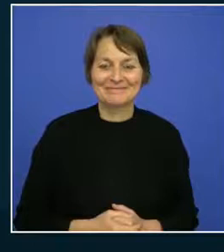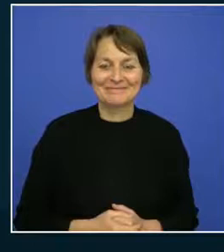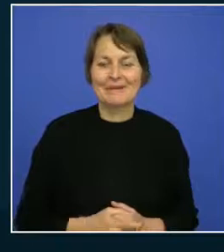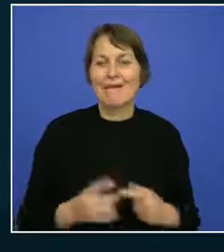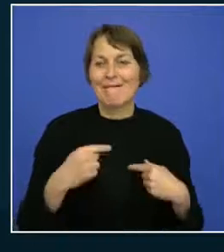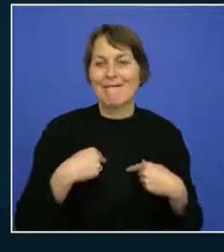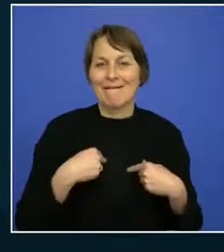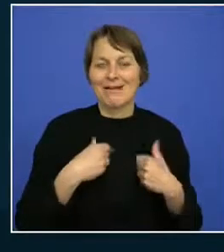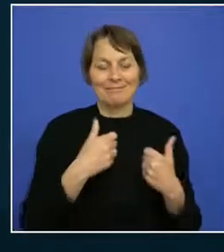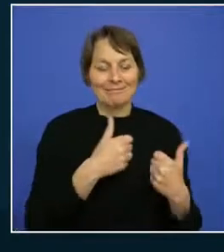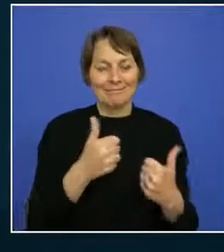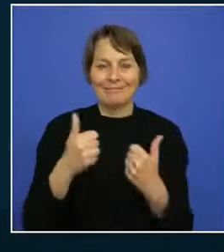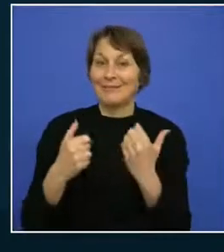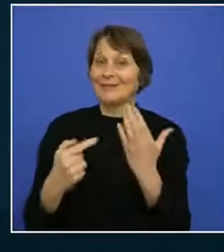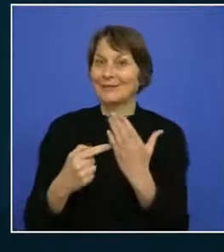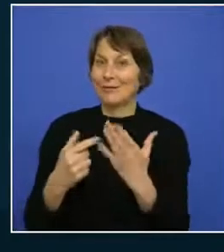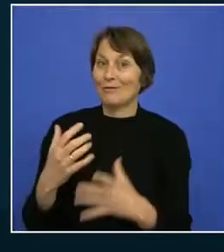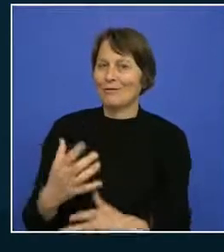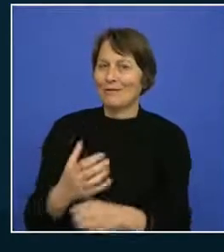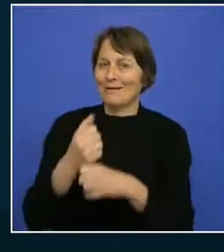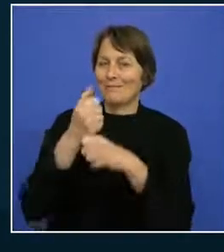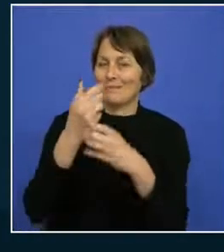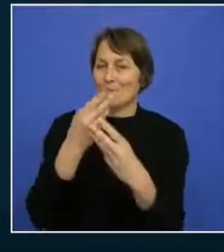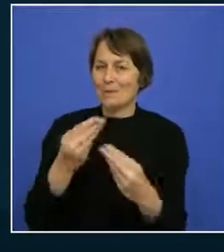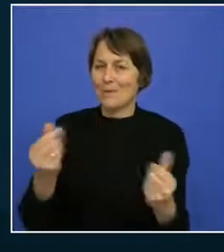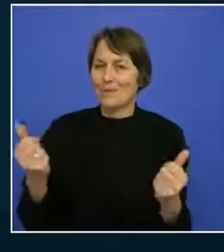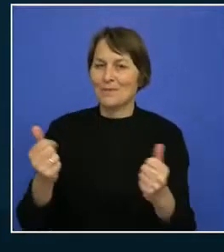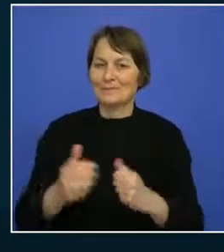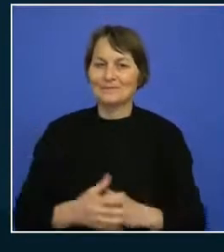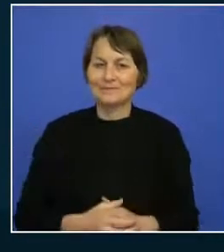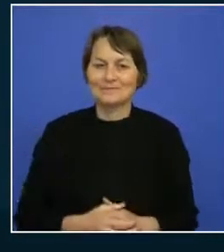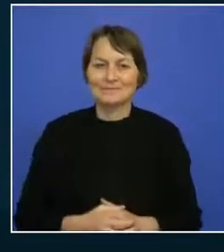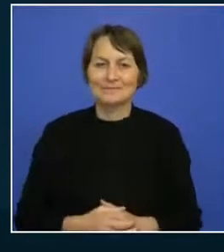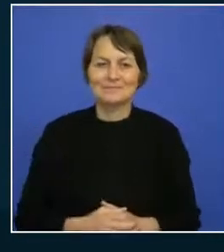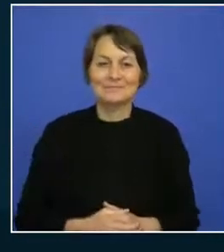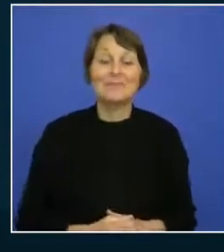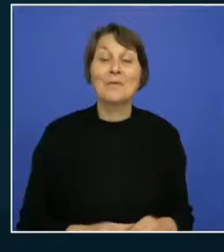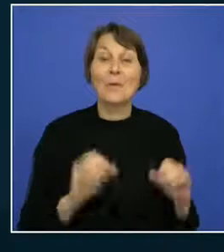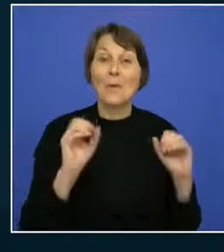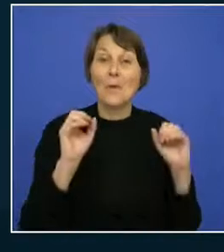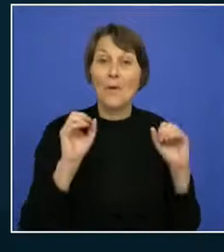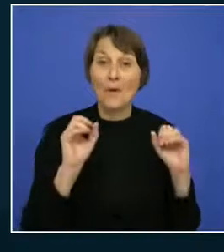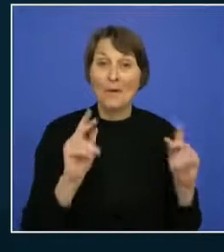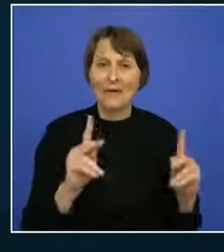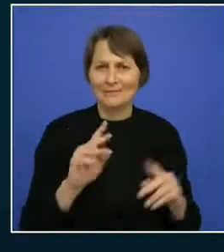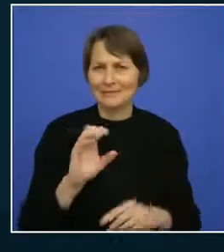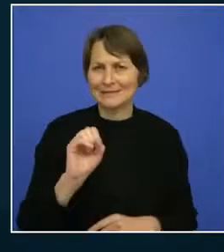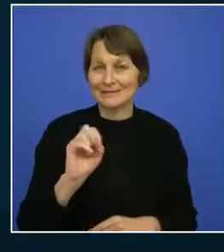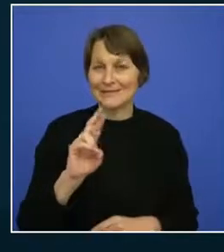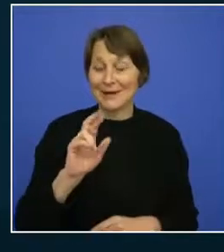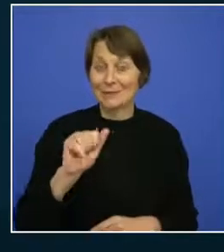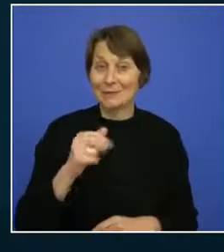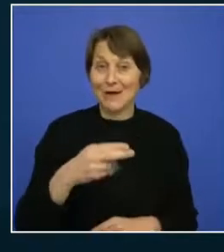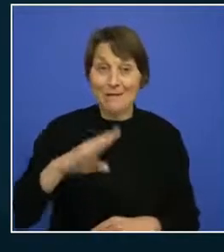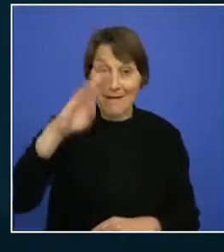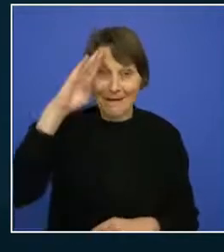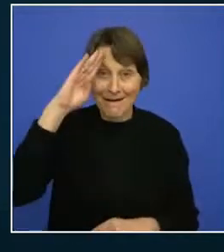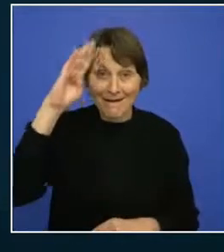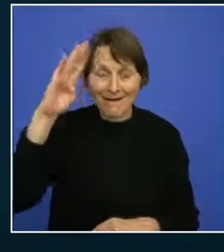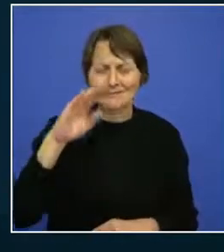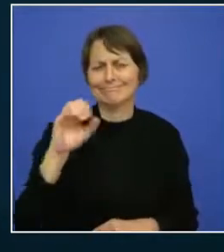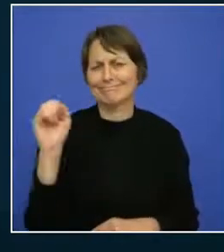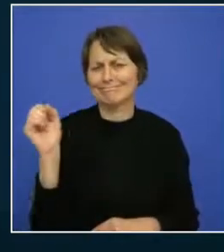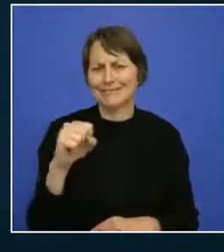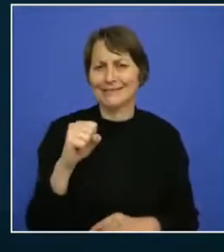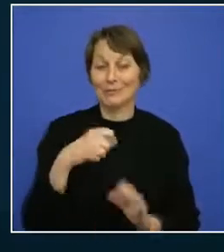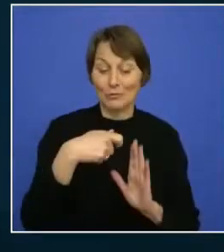again. Thank you. All right. So Hi, yes, Project Edison. Actually,